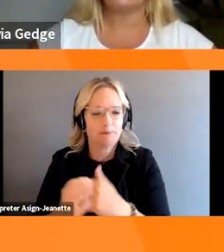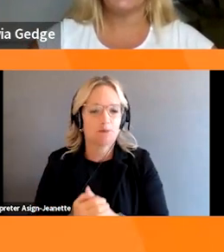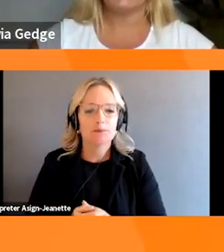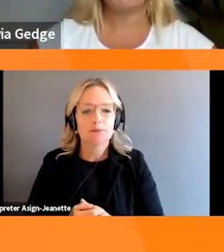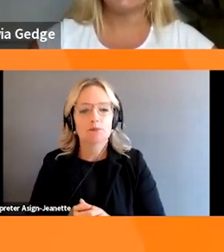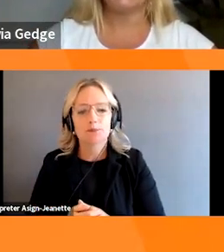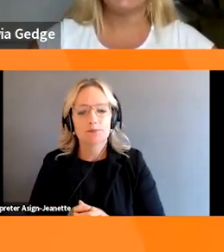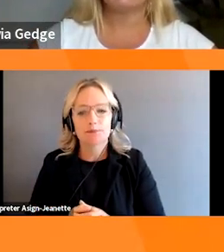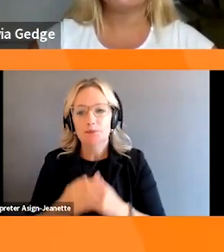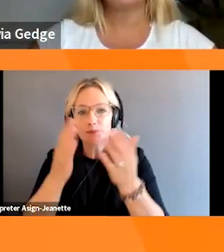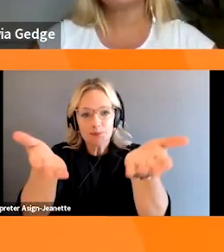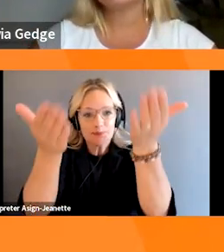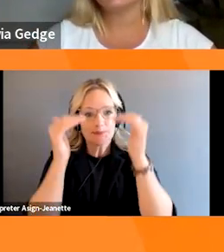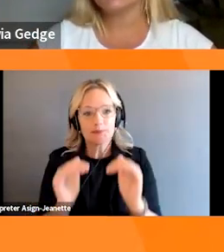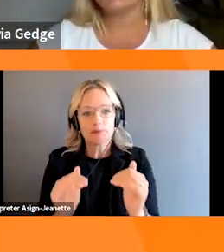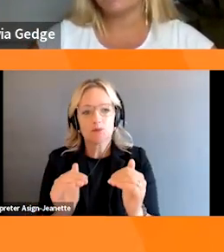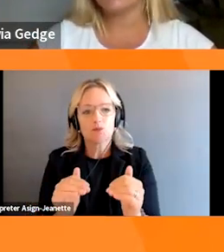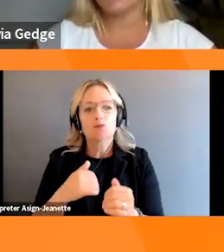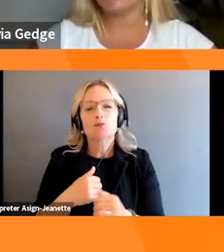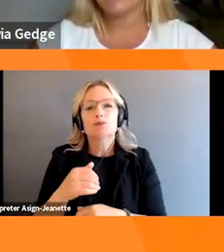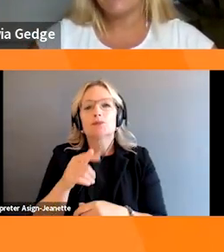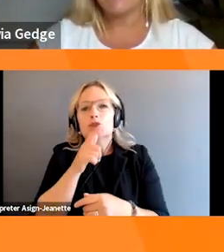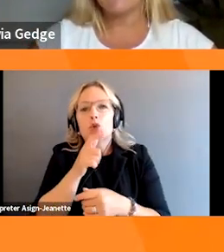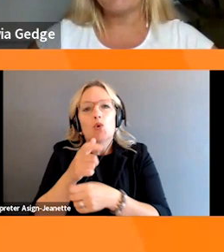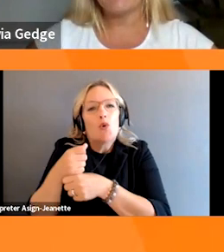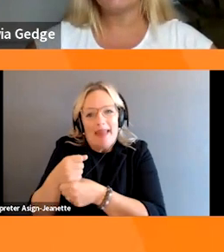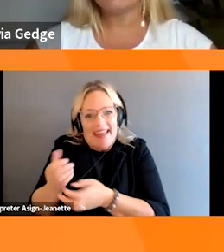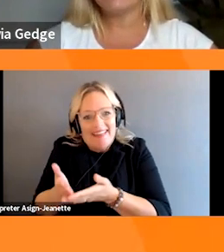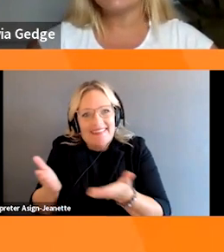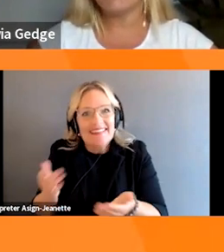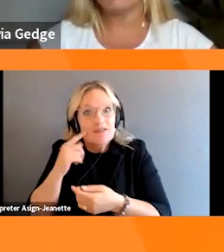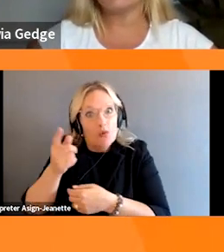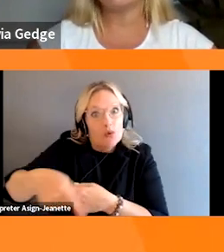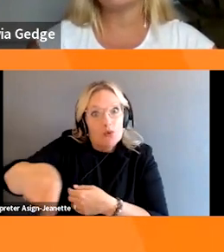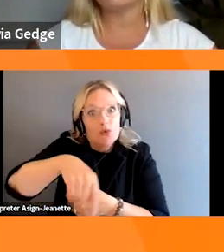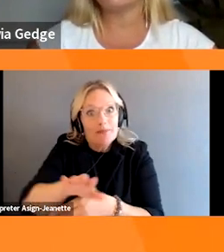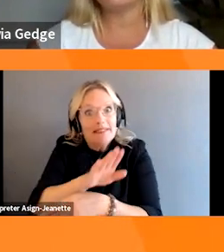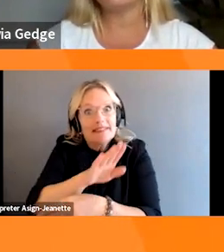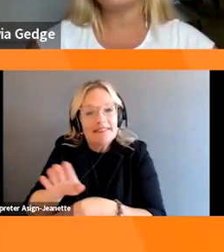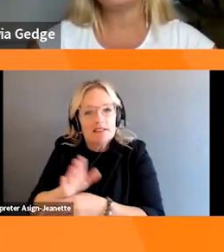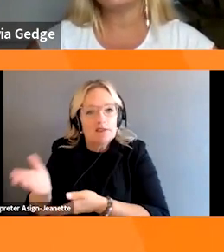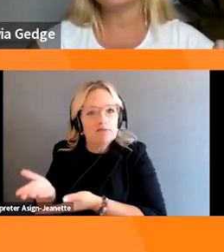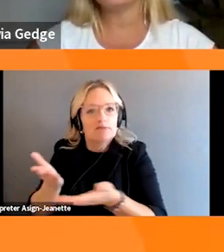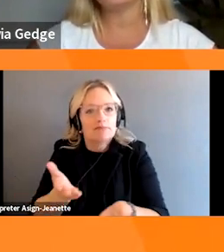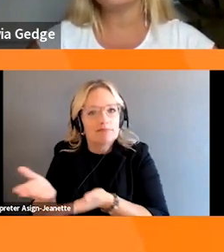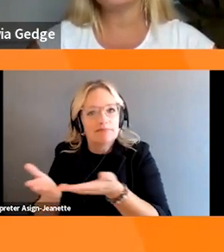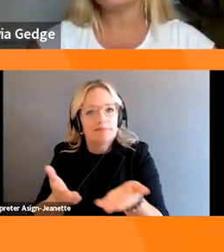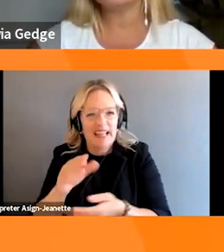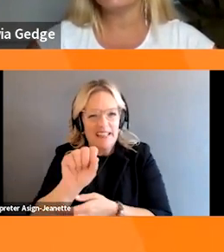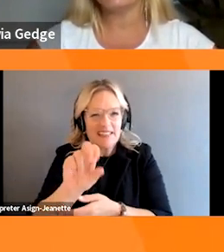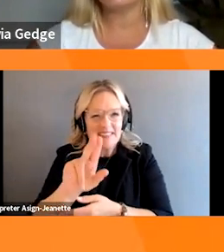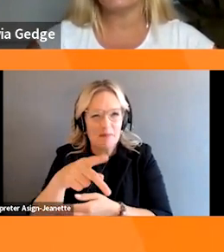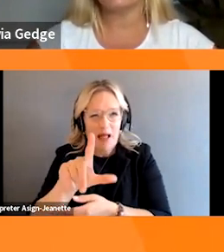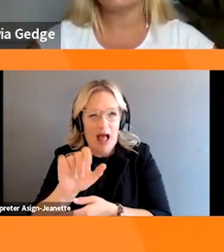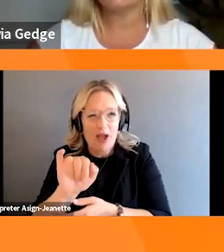value chain management. So this is your supply chain. And with the example, even with the Unilever, we're seeing more and more